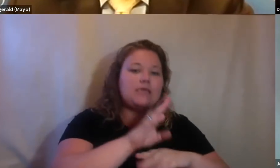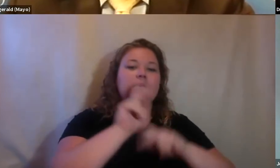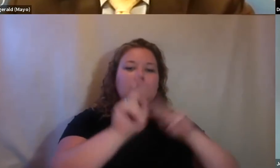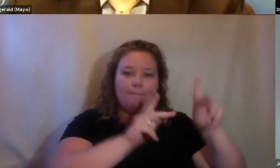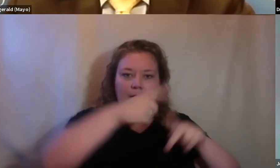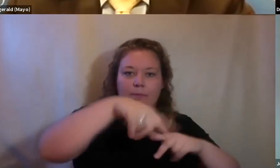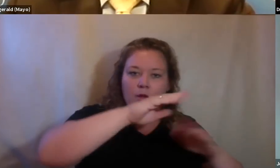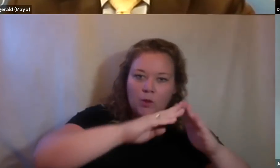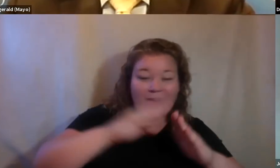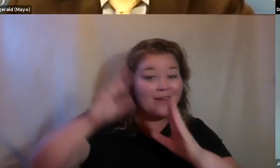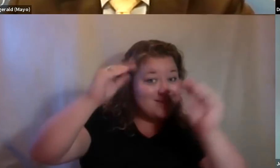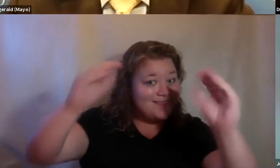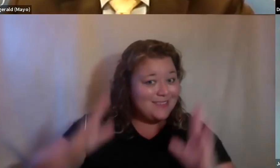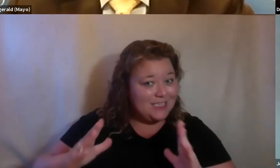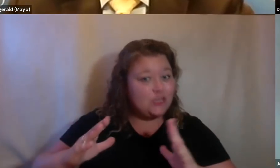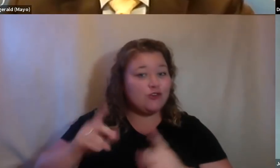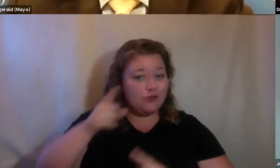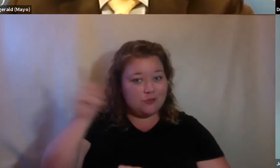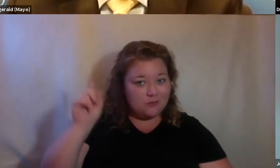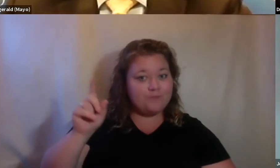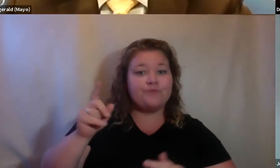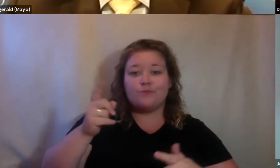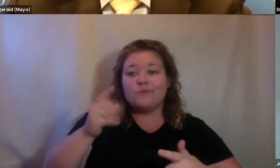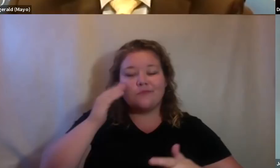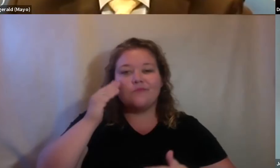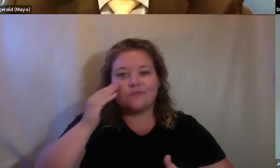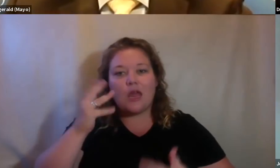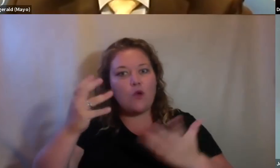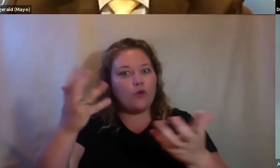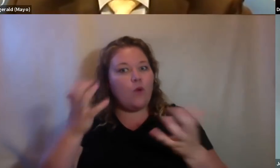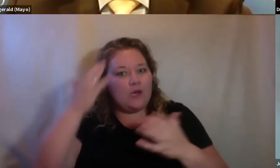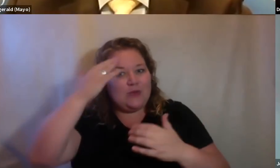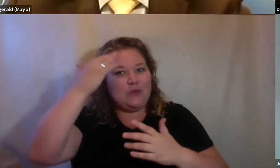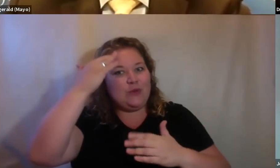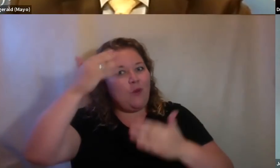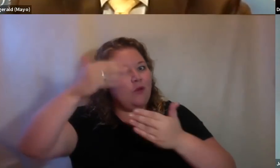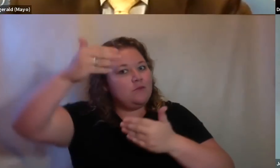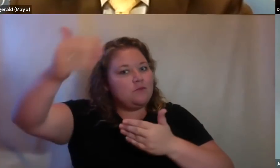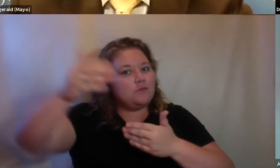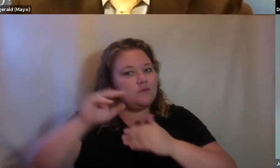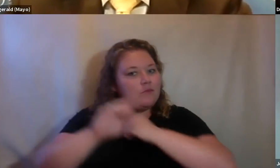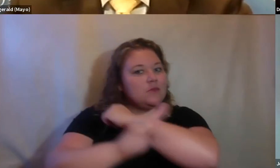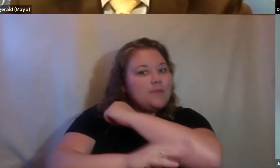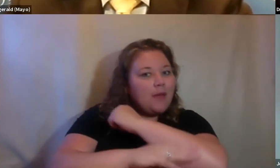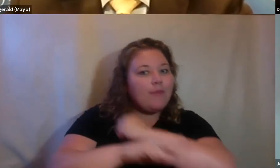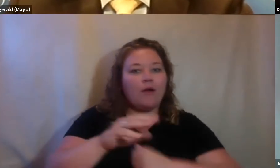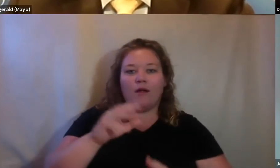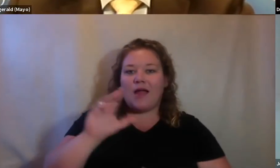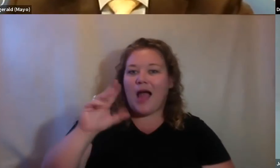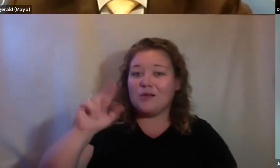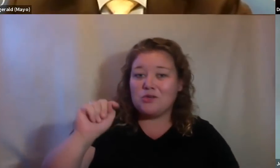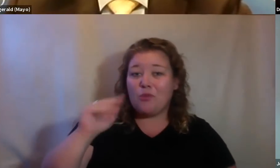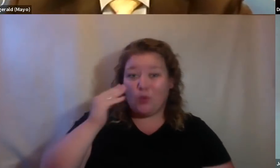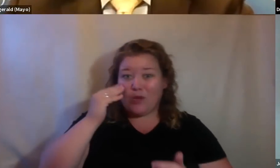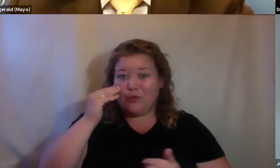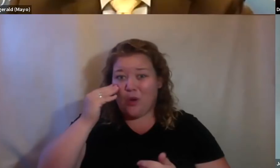educators, it would be reassuring to know how things are going to be in September, October, and November. And if we had the ability to predict that, I